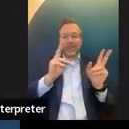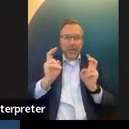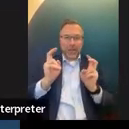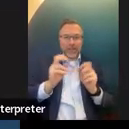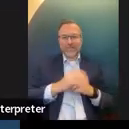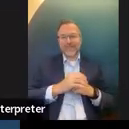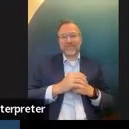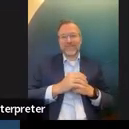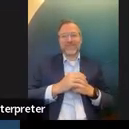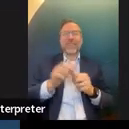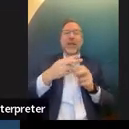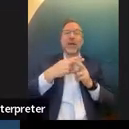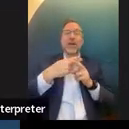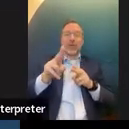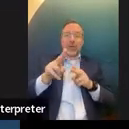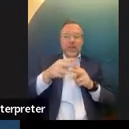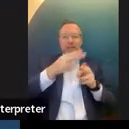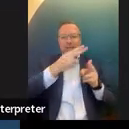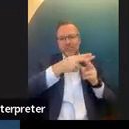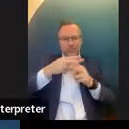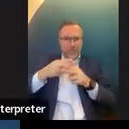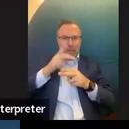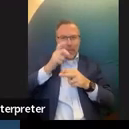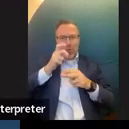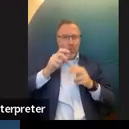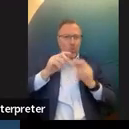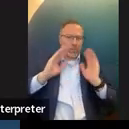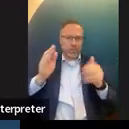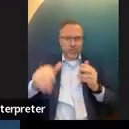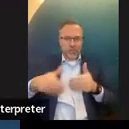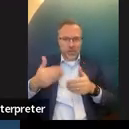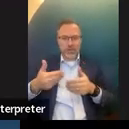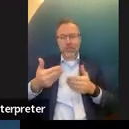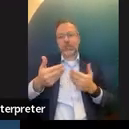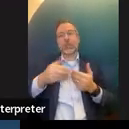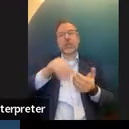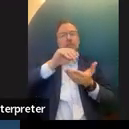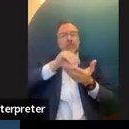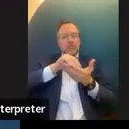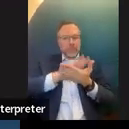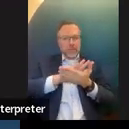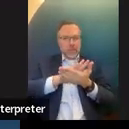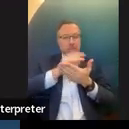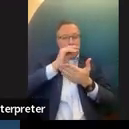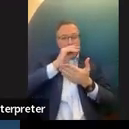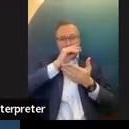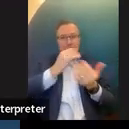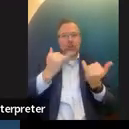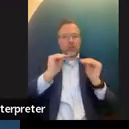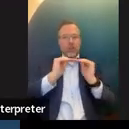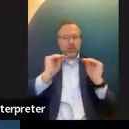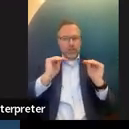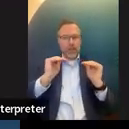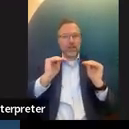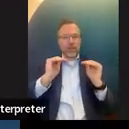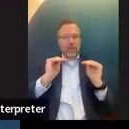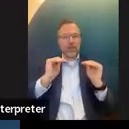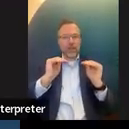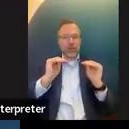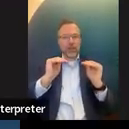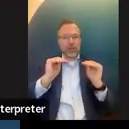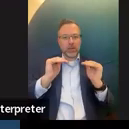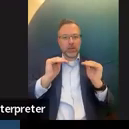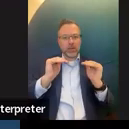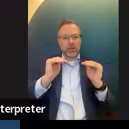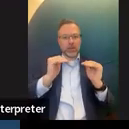quick introductions. We're going to talk about documenting present level and goal measurement in the IEP. And then